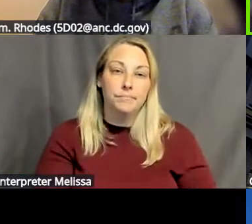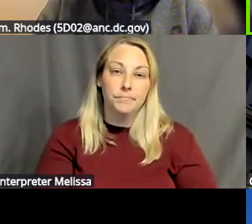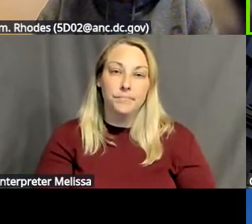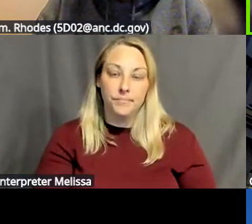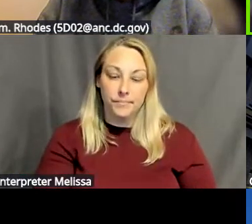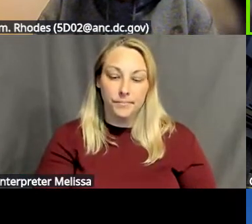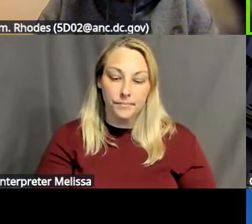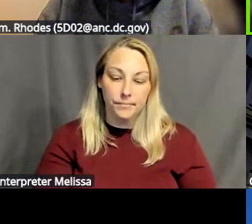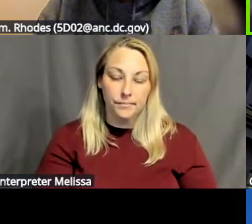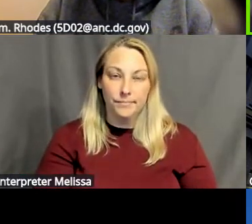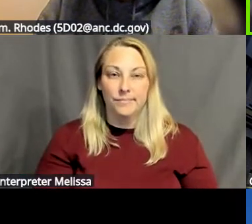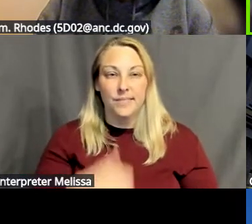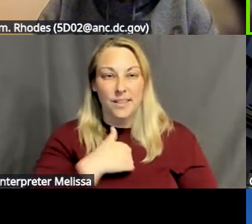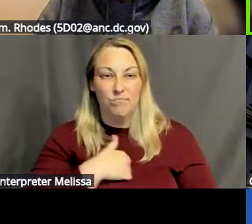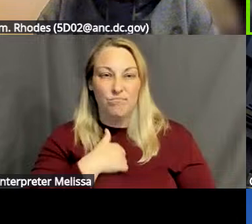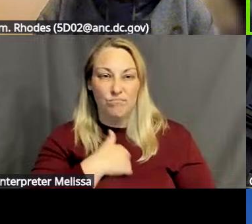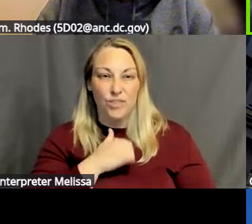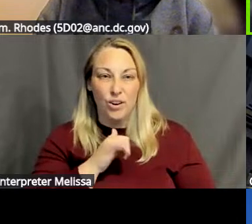Sorry they're going through that.